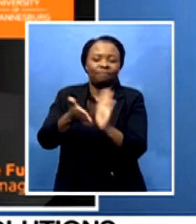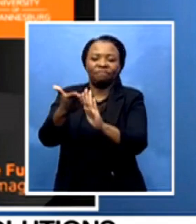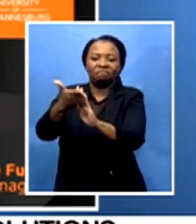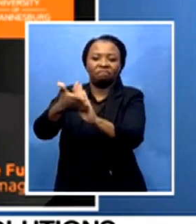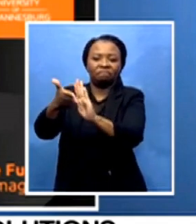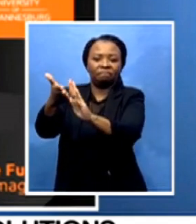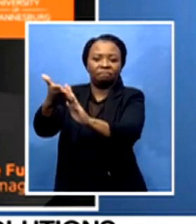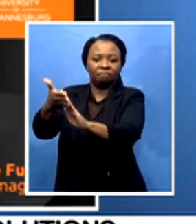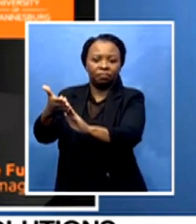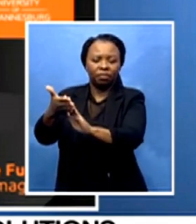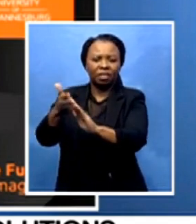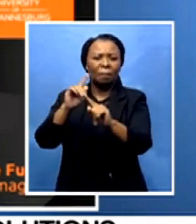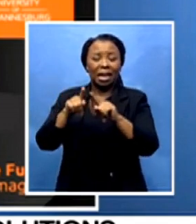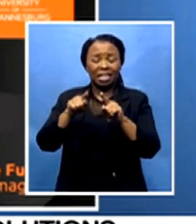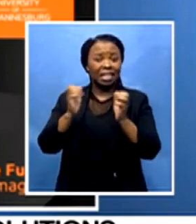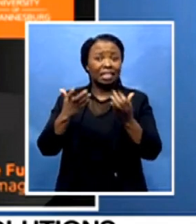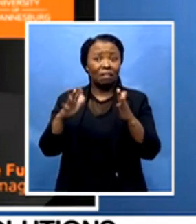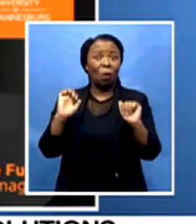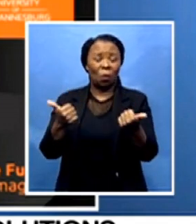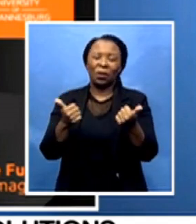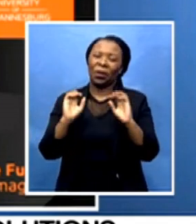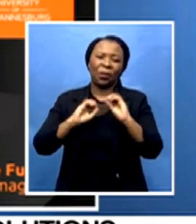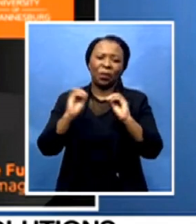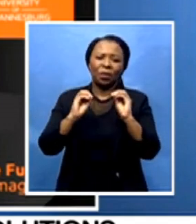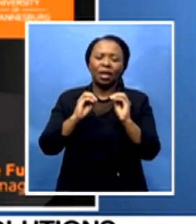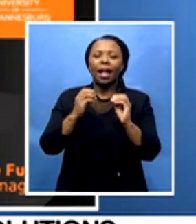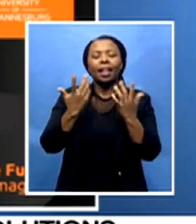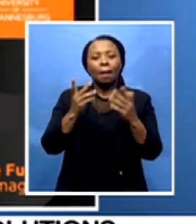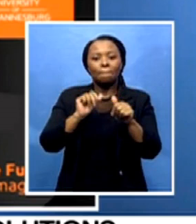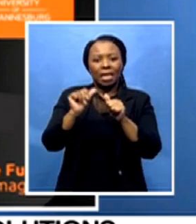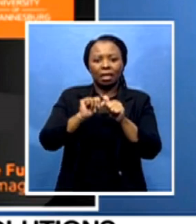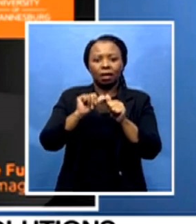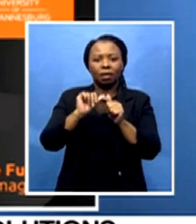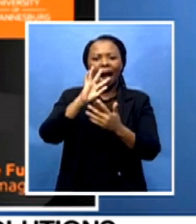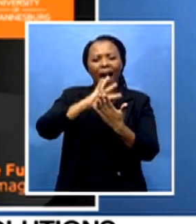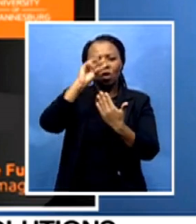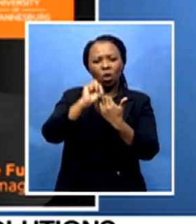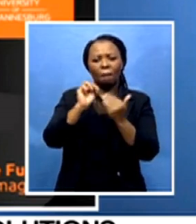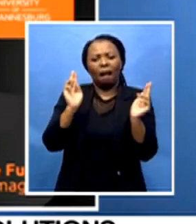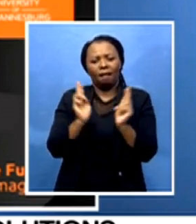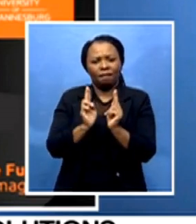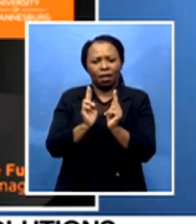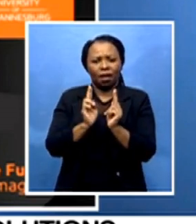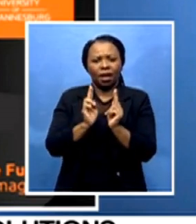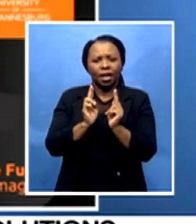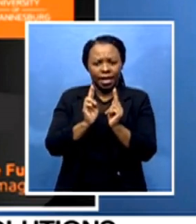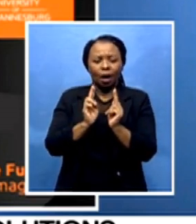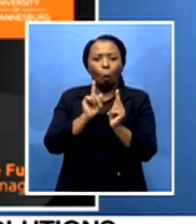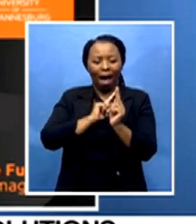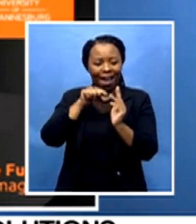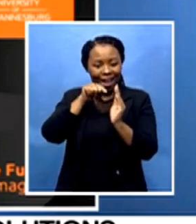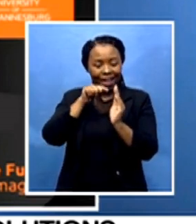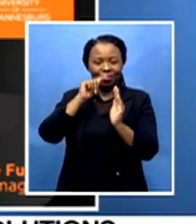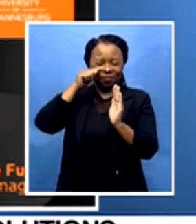meaner curriculum. In other words, a curriculum that enable us to delve deeply, to understand the core ideas